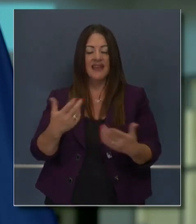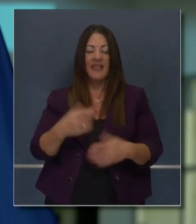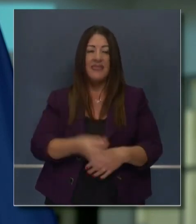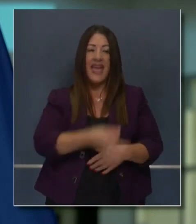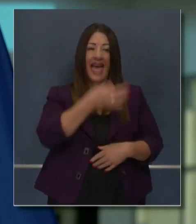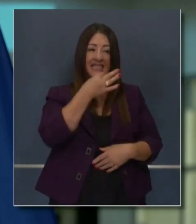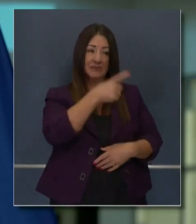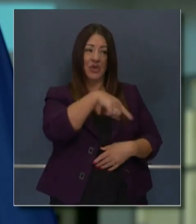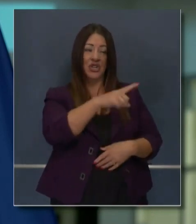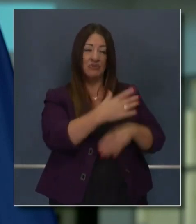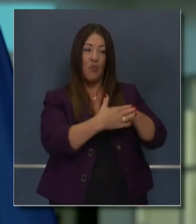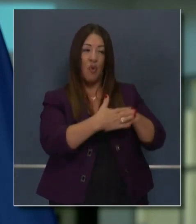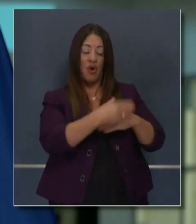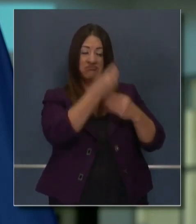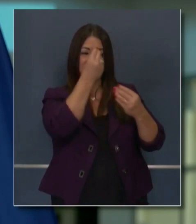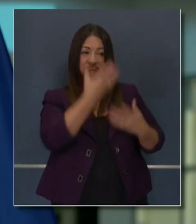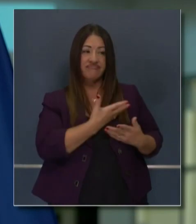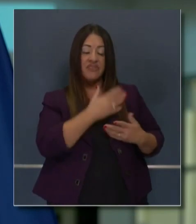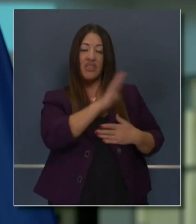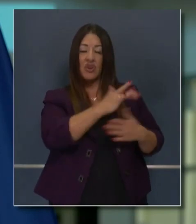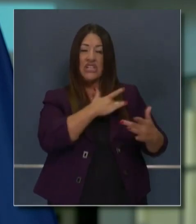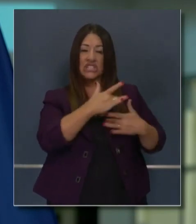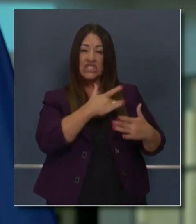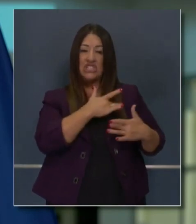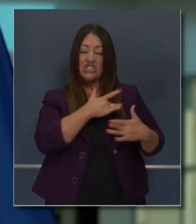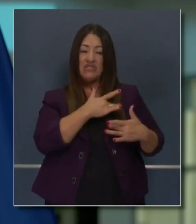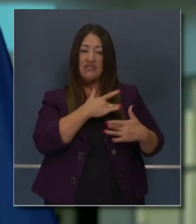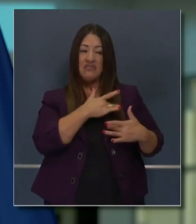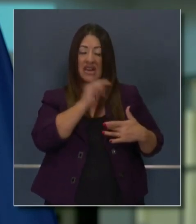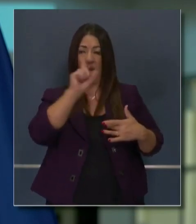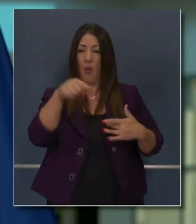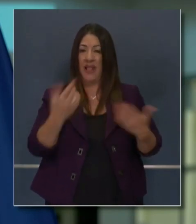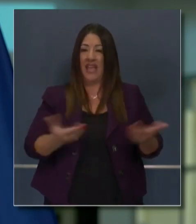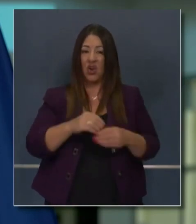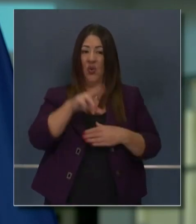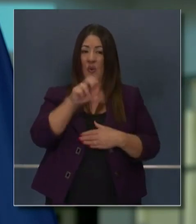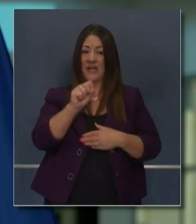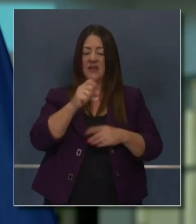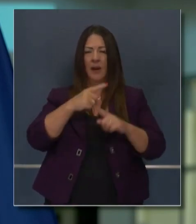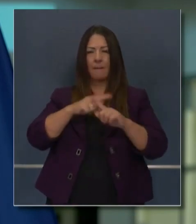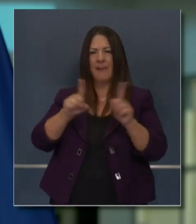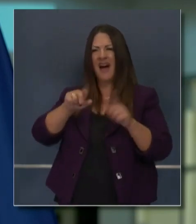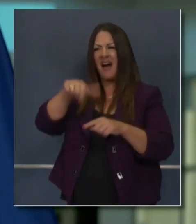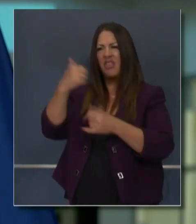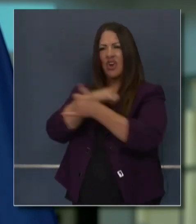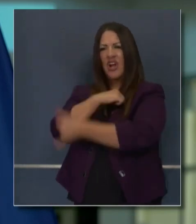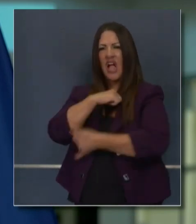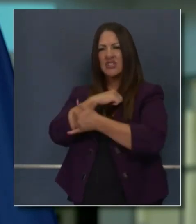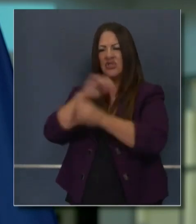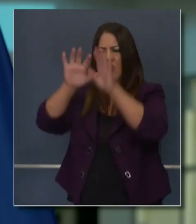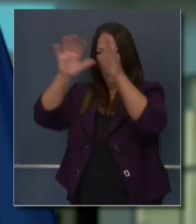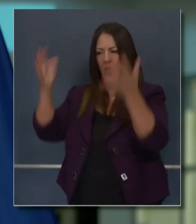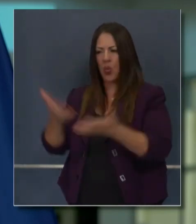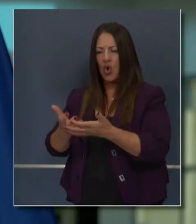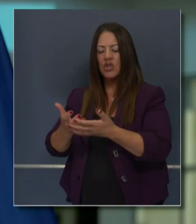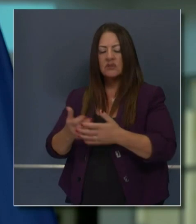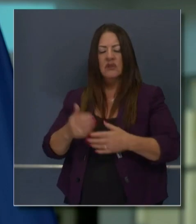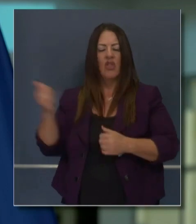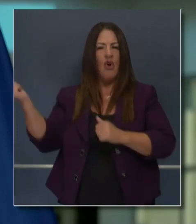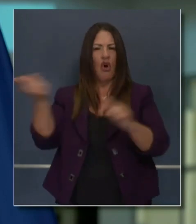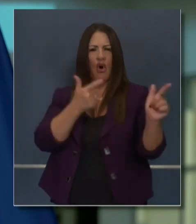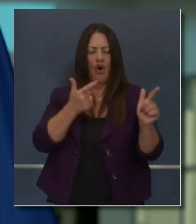experts nationwide, around their concerns for a second or a third wave, to me